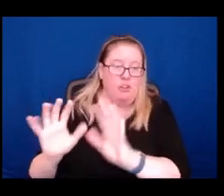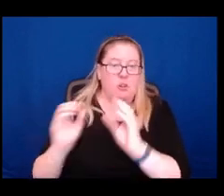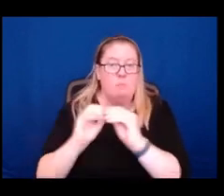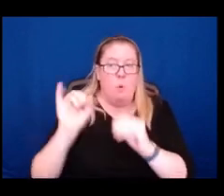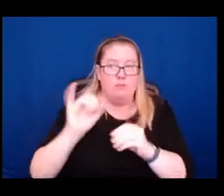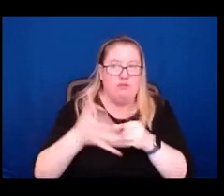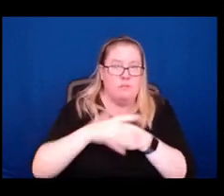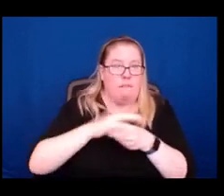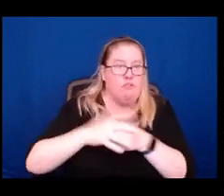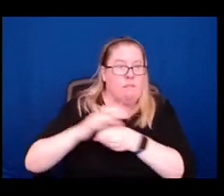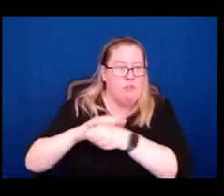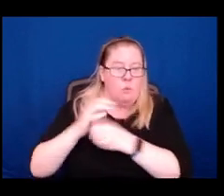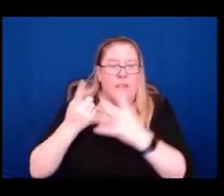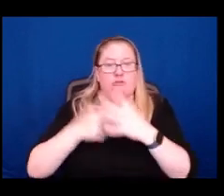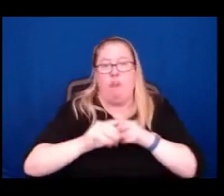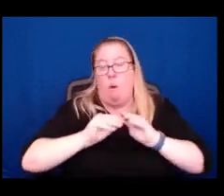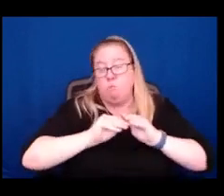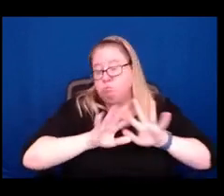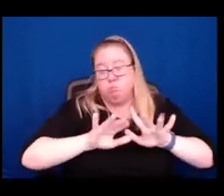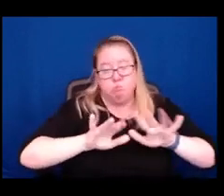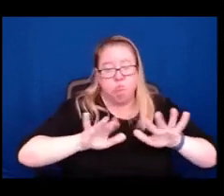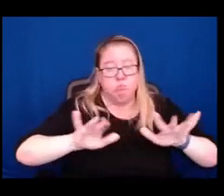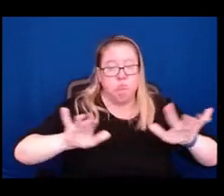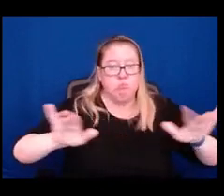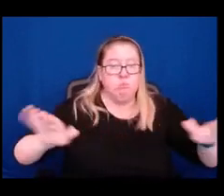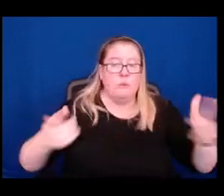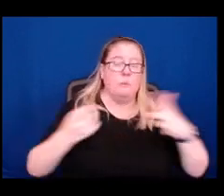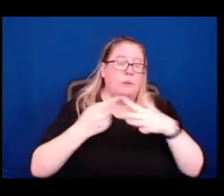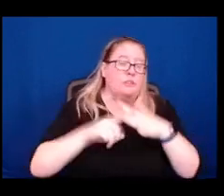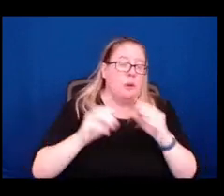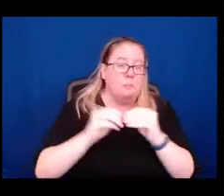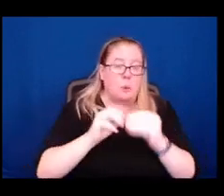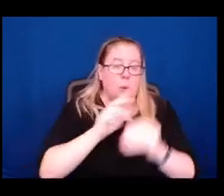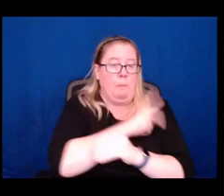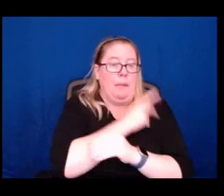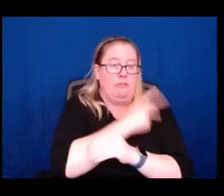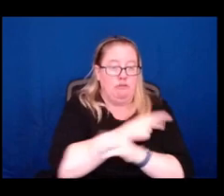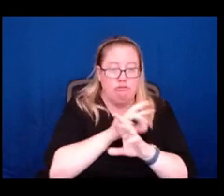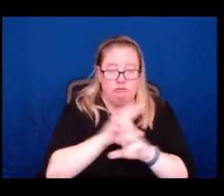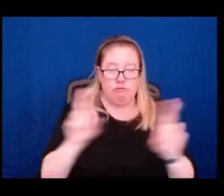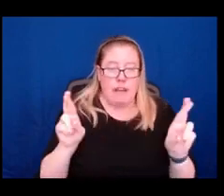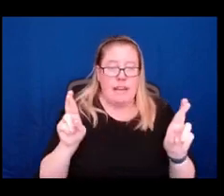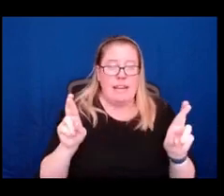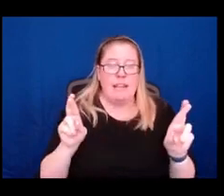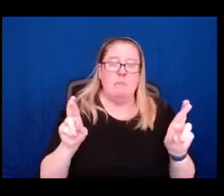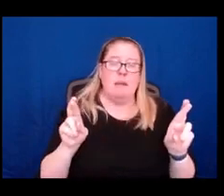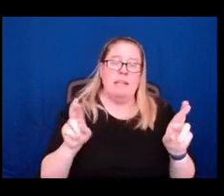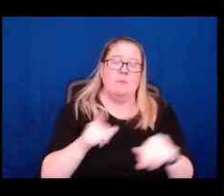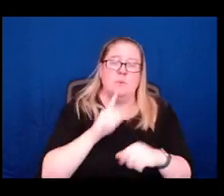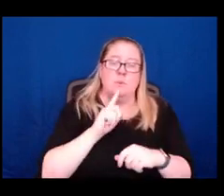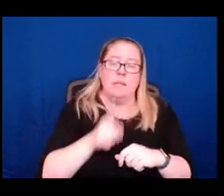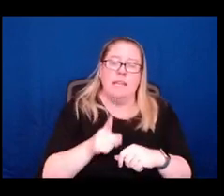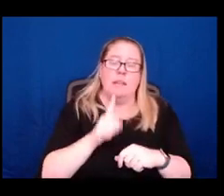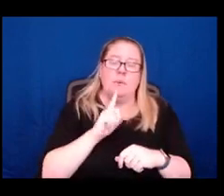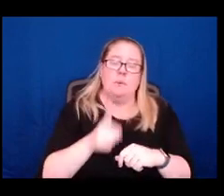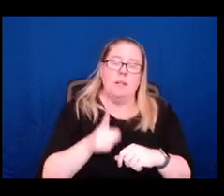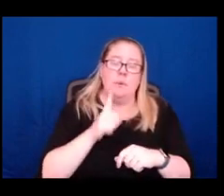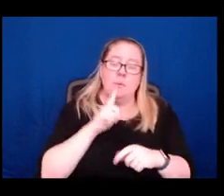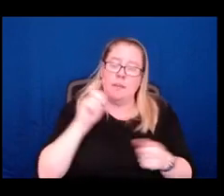have more insurance coverage so we can get it out to the masses. We can get it out to more patients. But it is